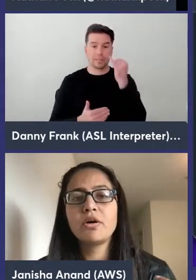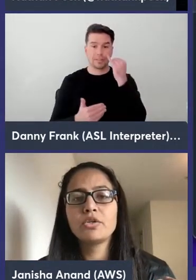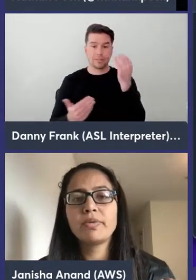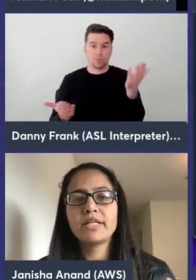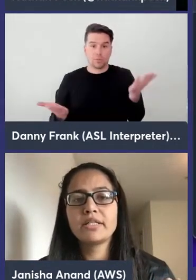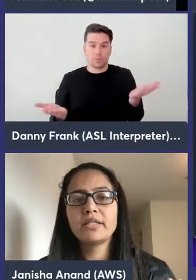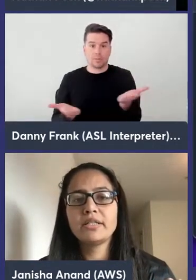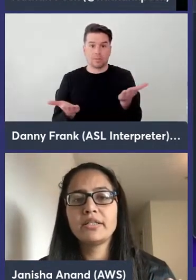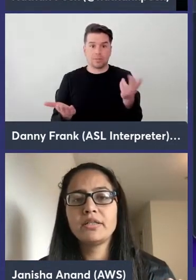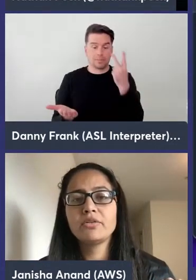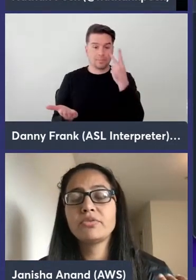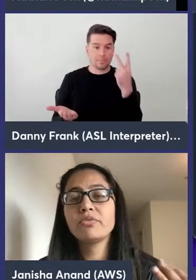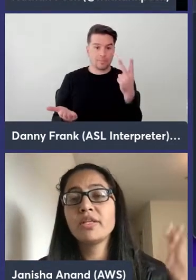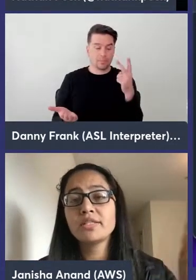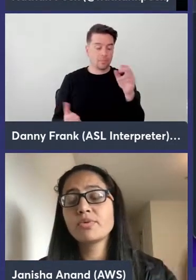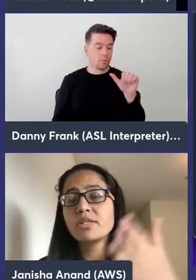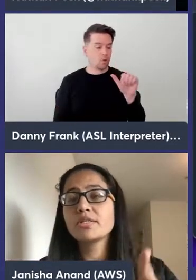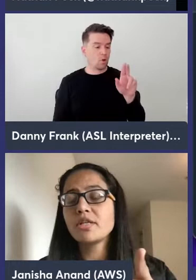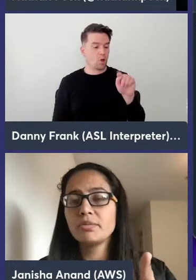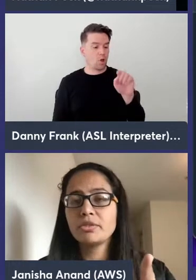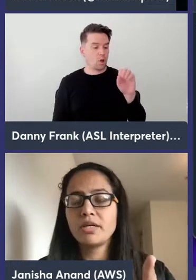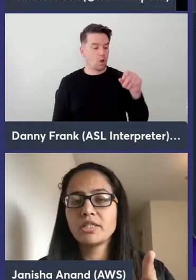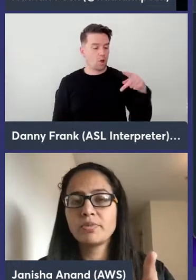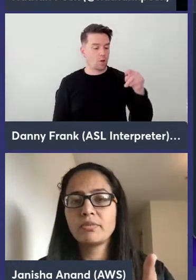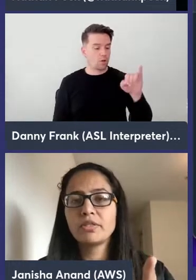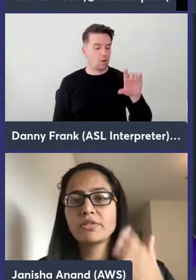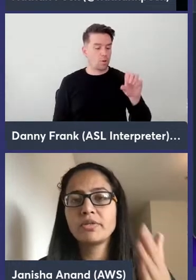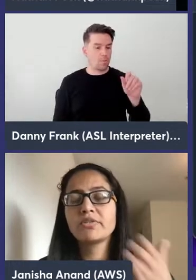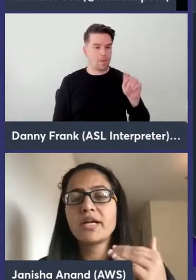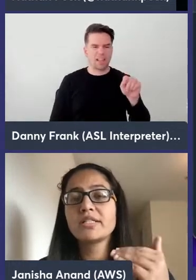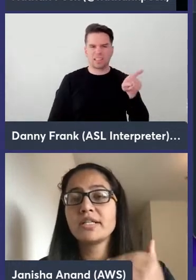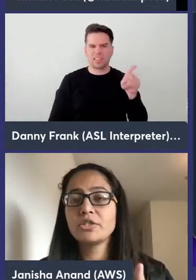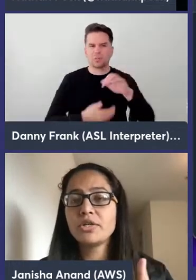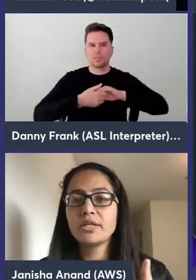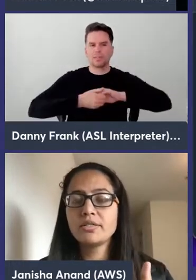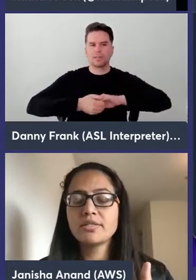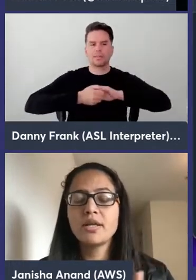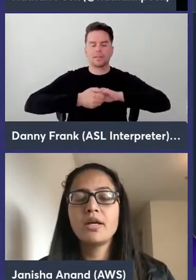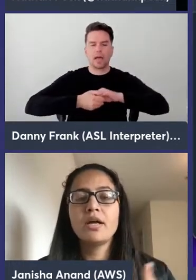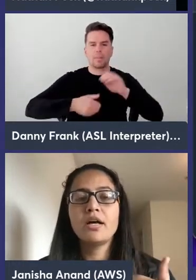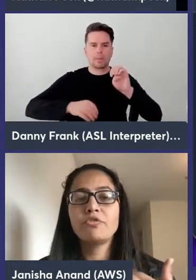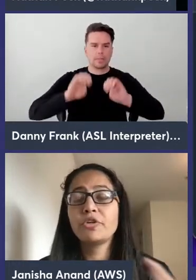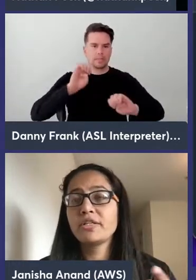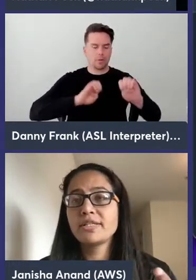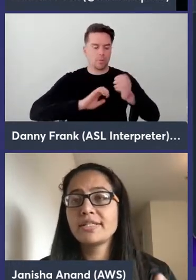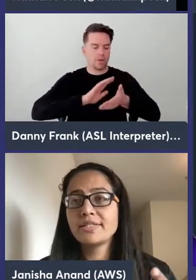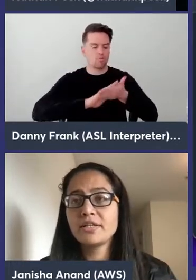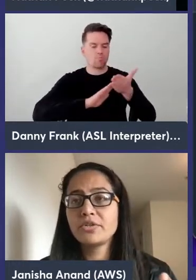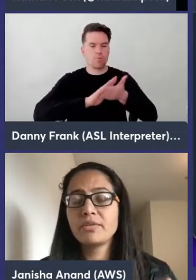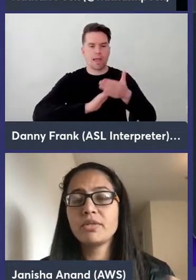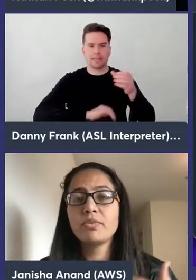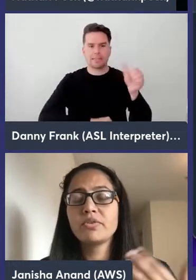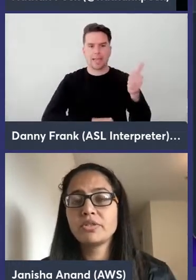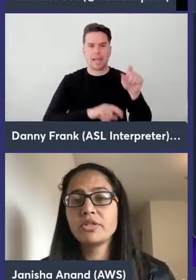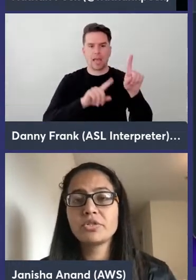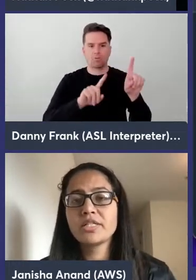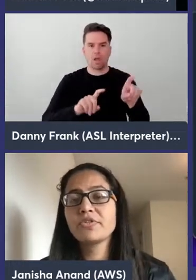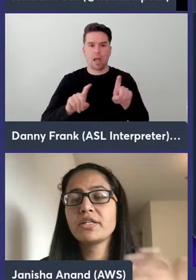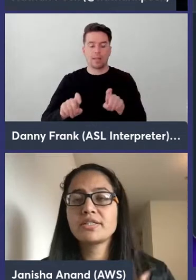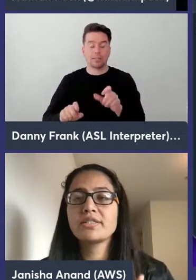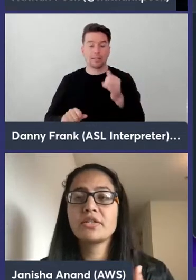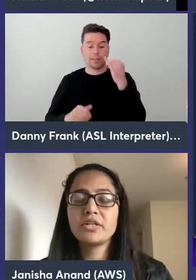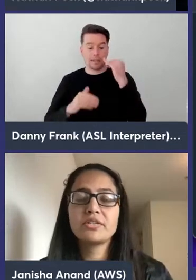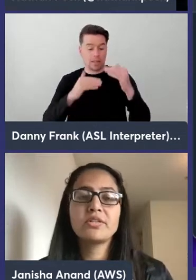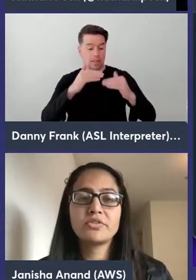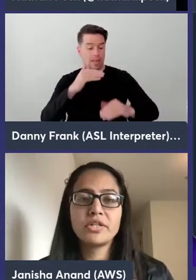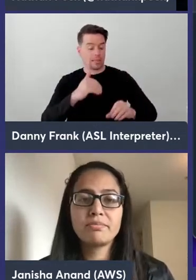has automatically, and this was an Ensemble experiment, so it ran 10 trials. For datasets less than 100 MB, we run 10 trials. For